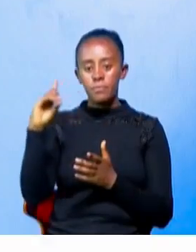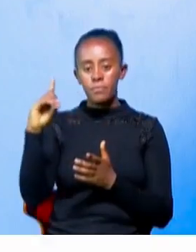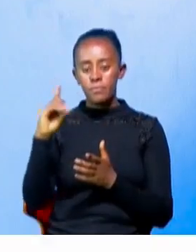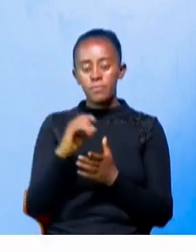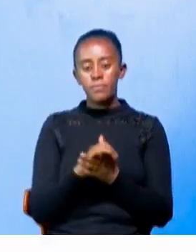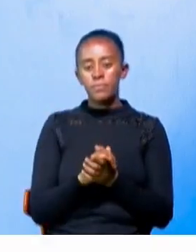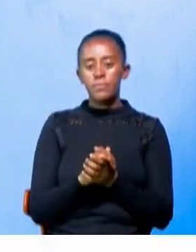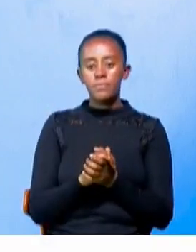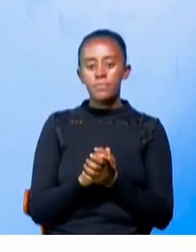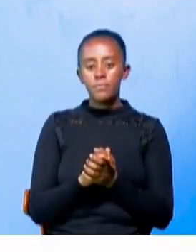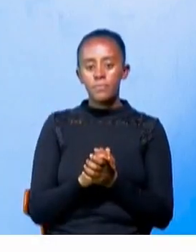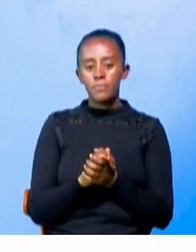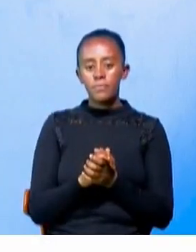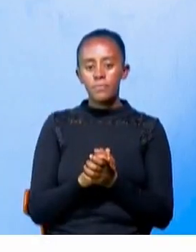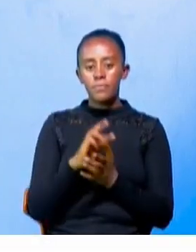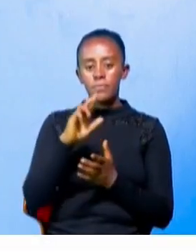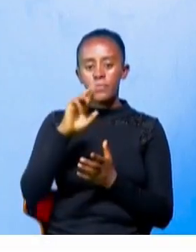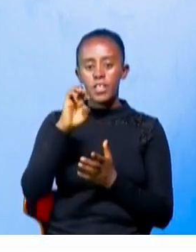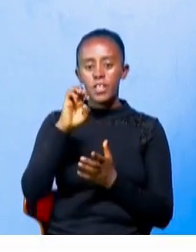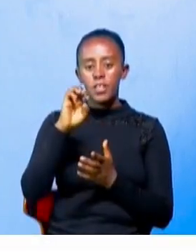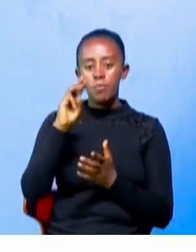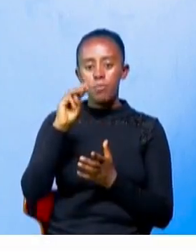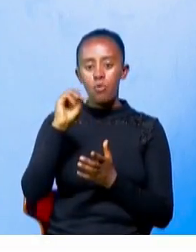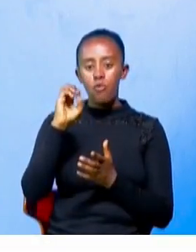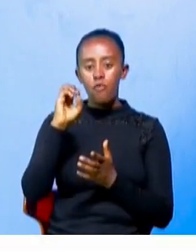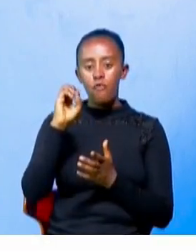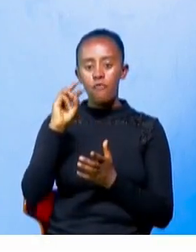And then that is remove.